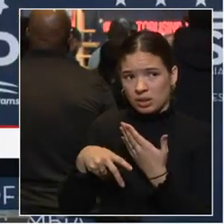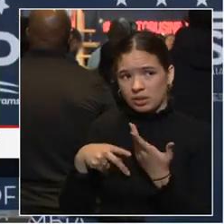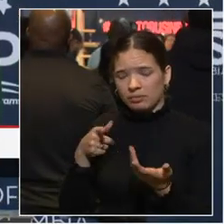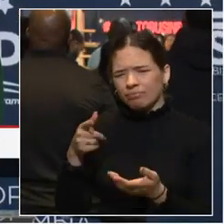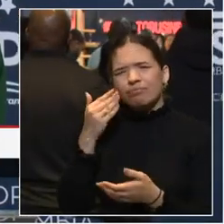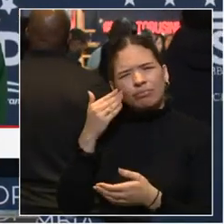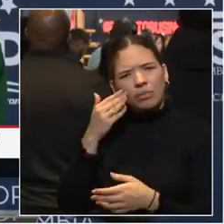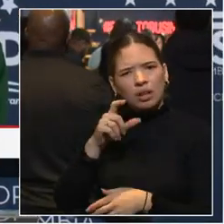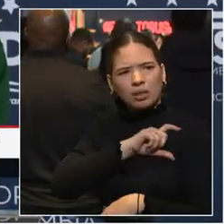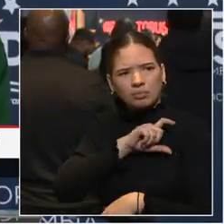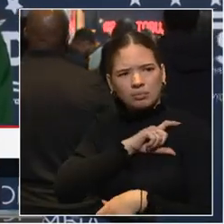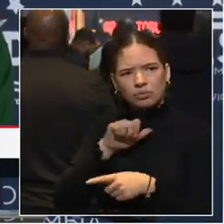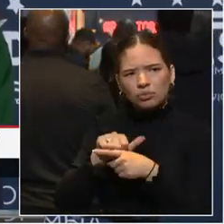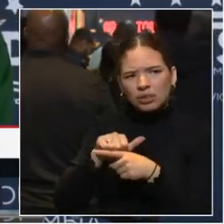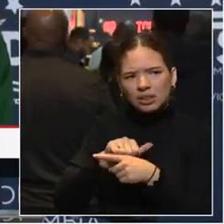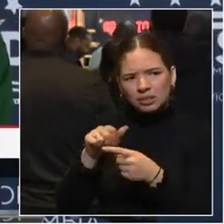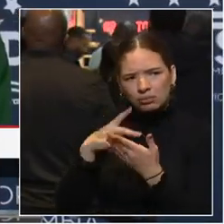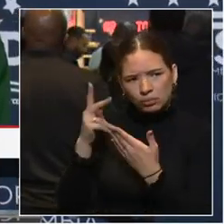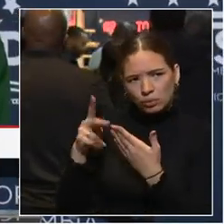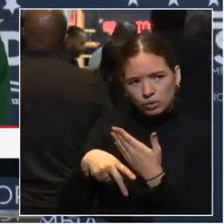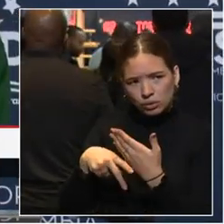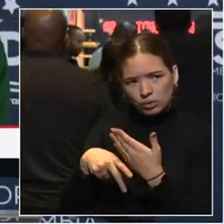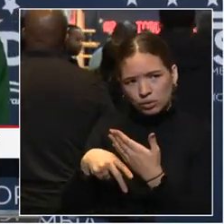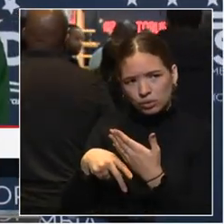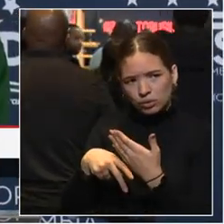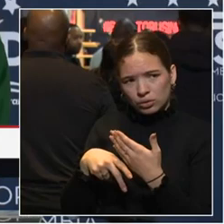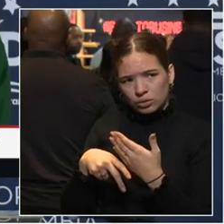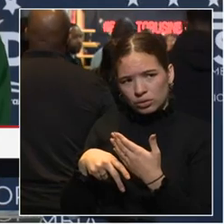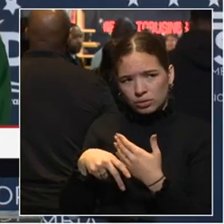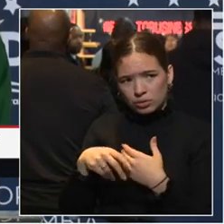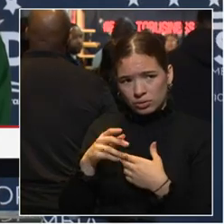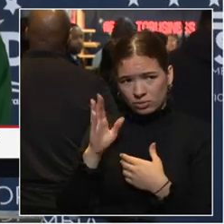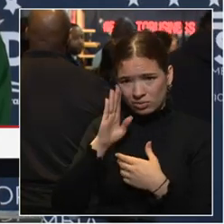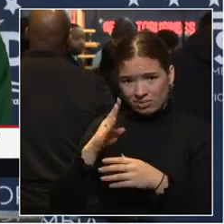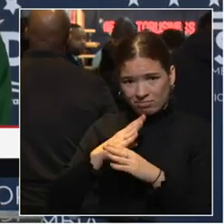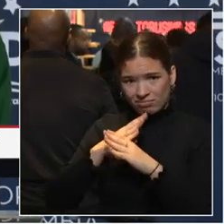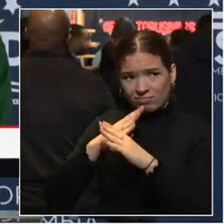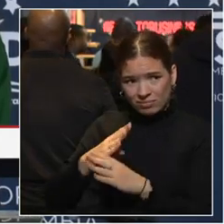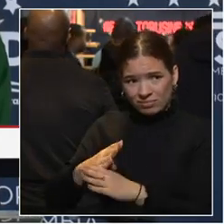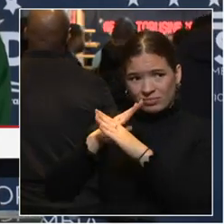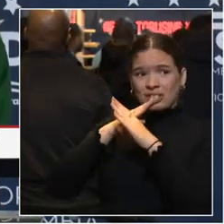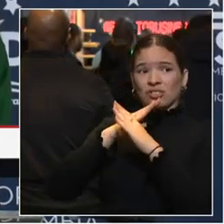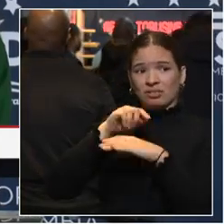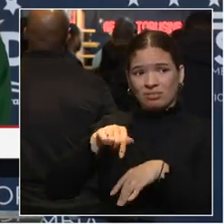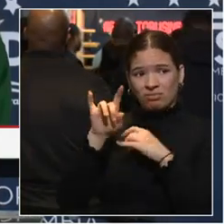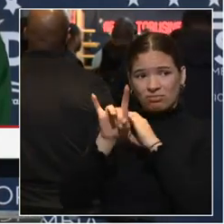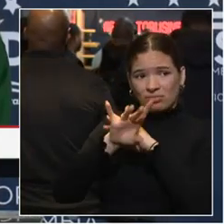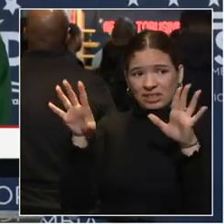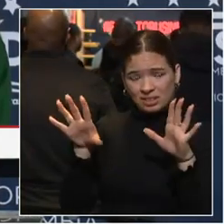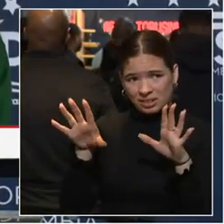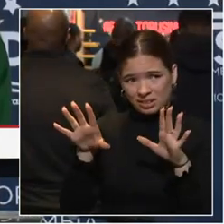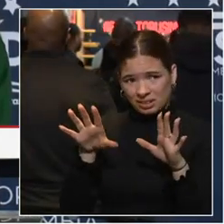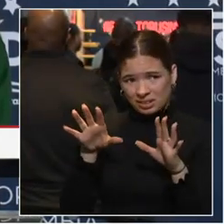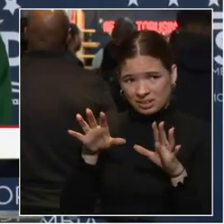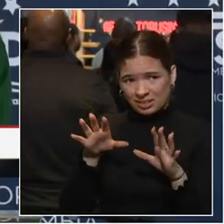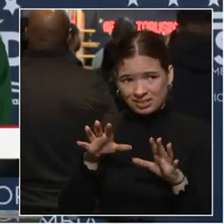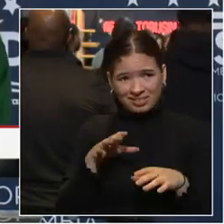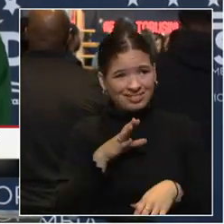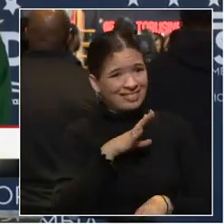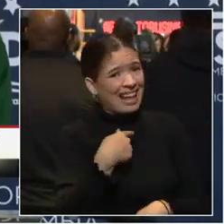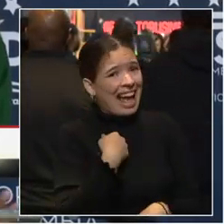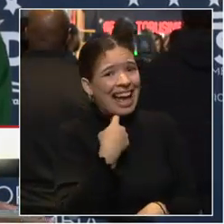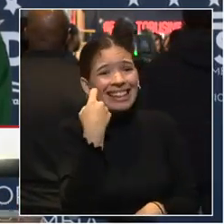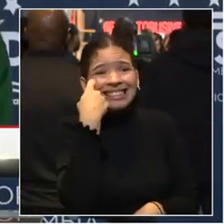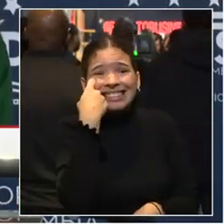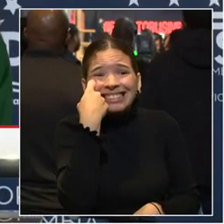to do, how important this program and others like it are? Well, I just talked about it, that our commitment,